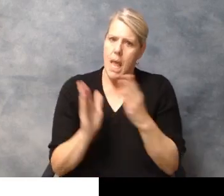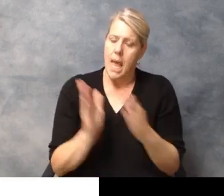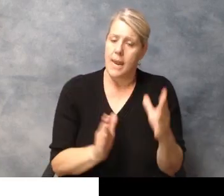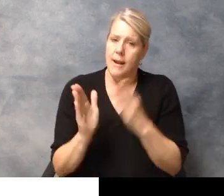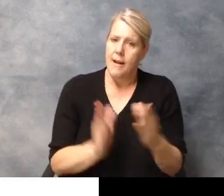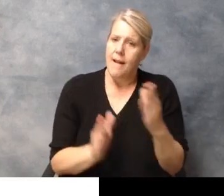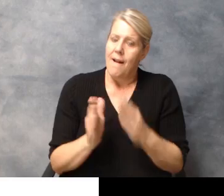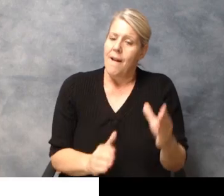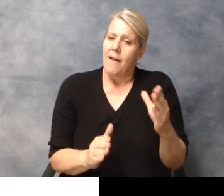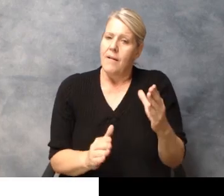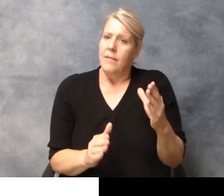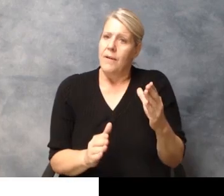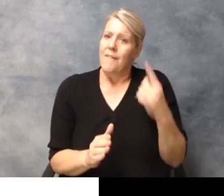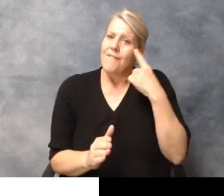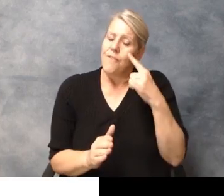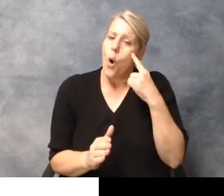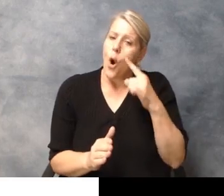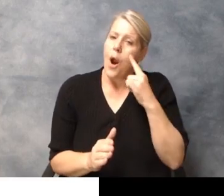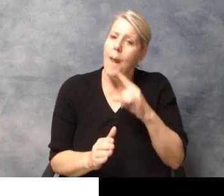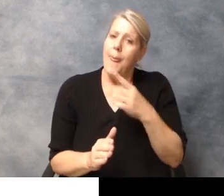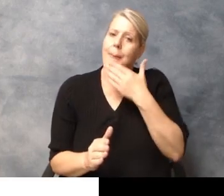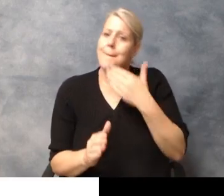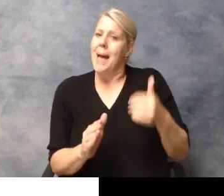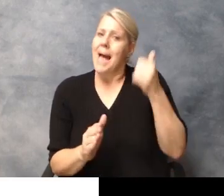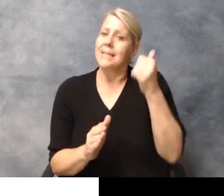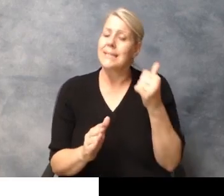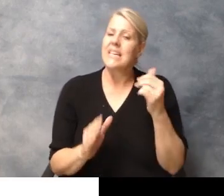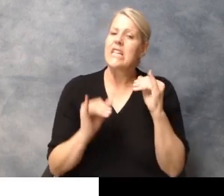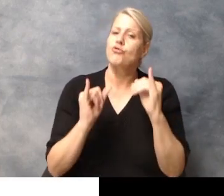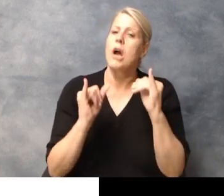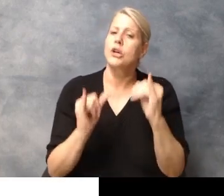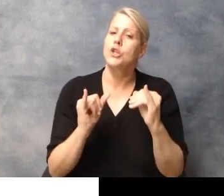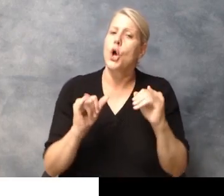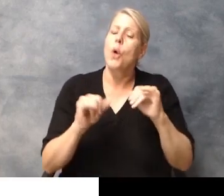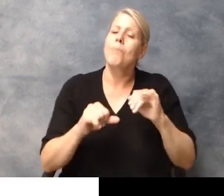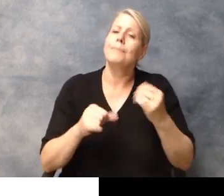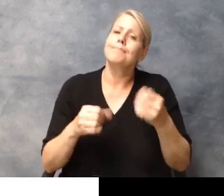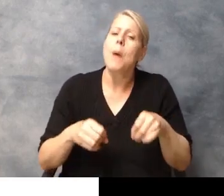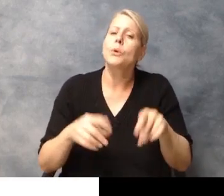student is provided with the most post-secondary opportunities.